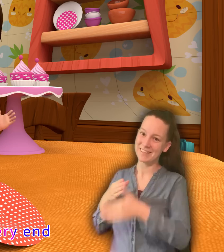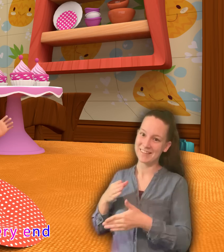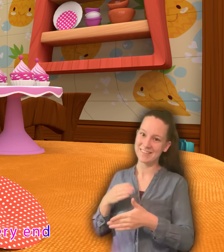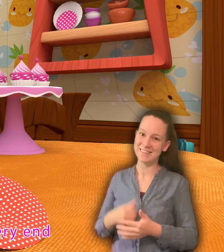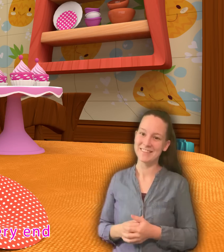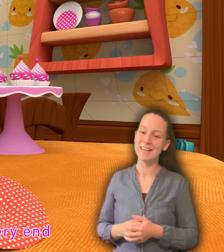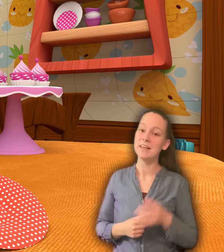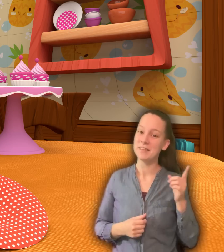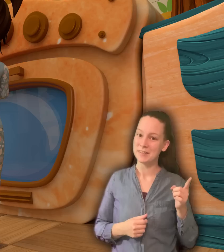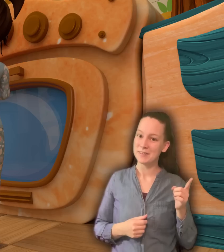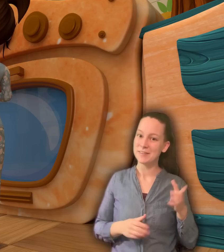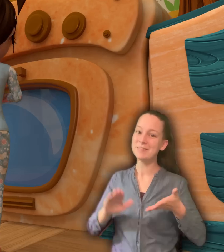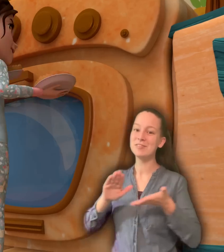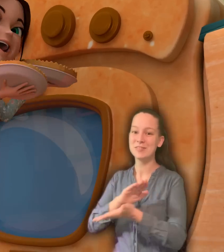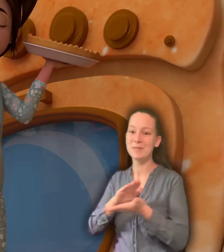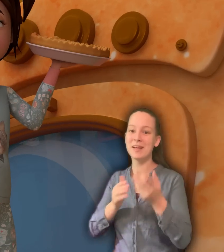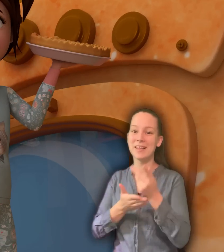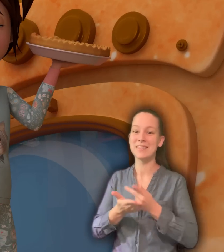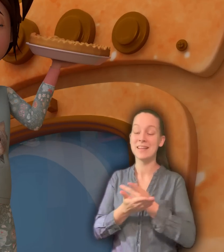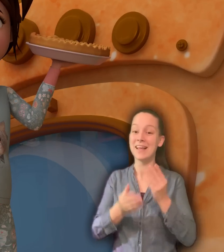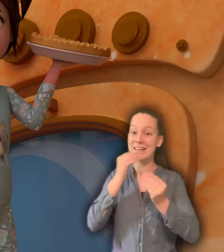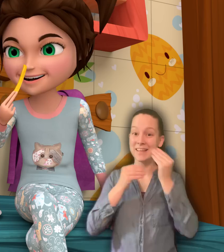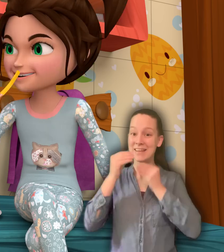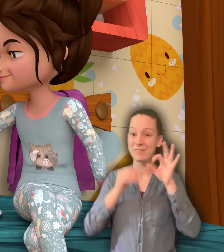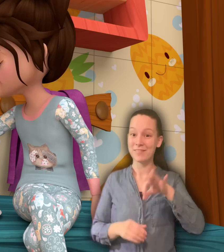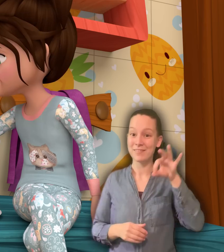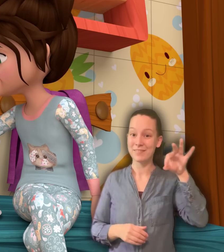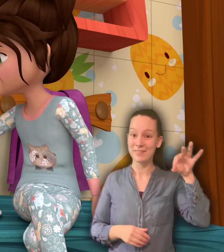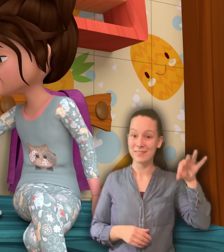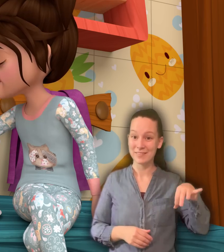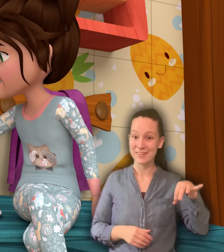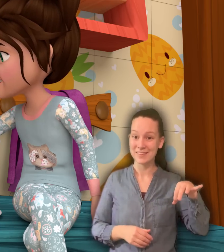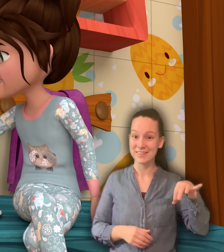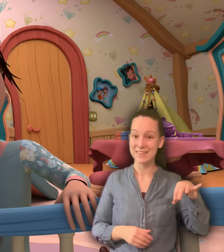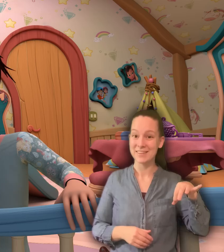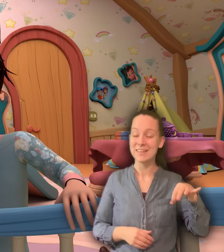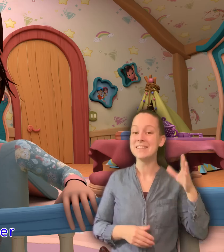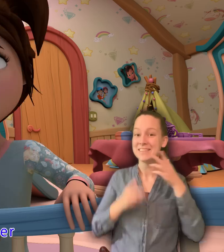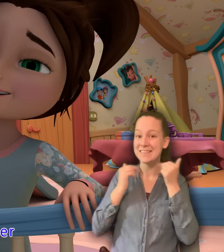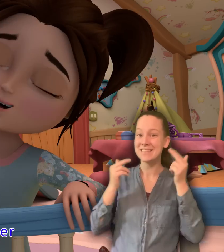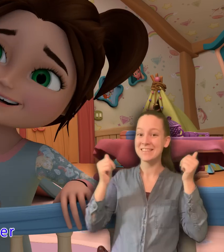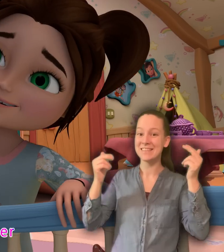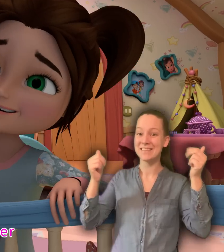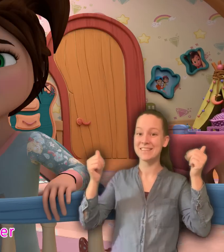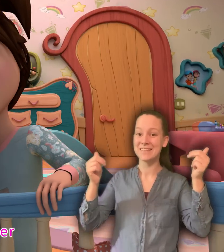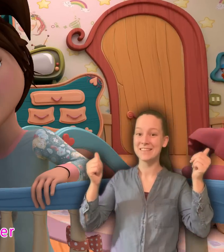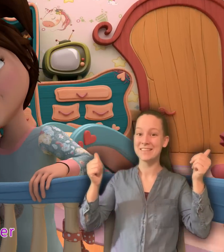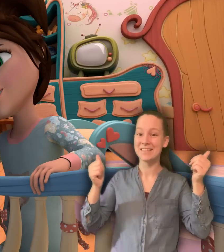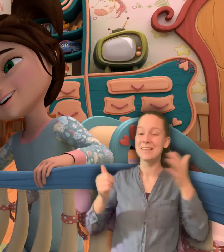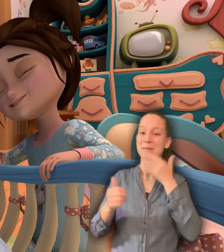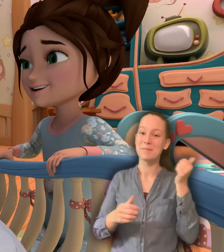the we end baking pies eating fries and singing out